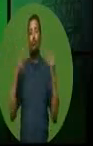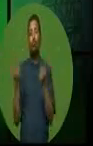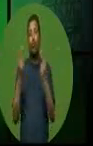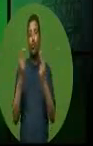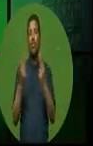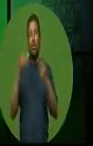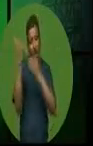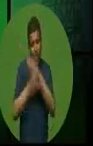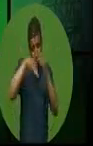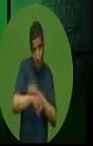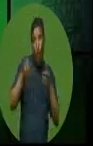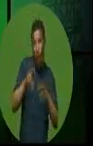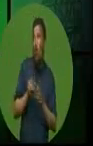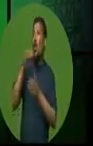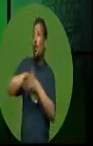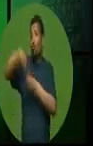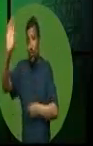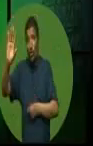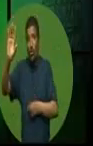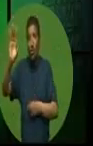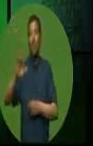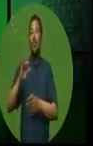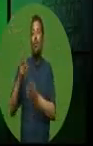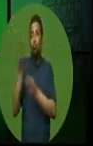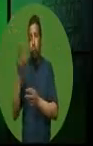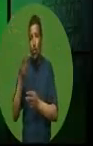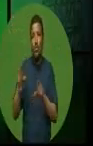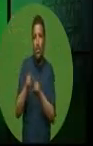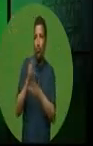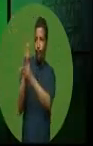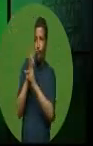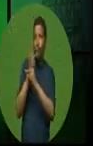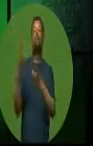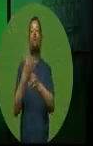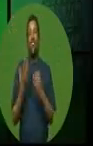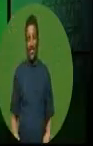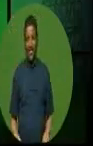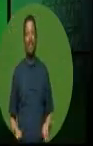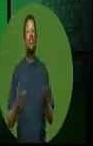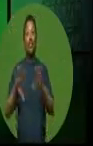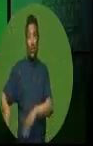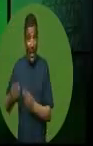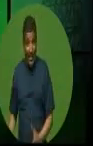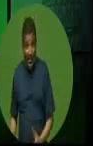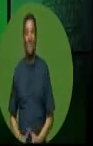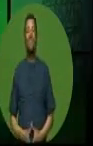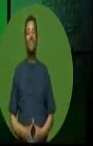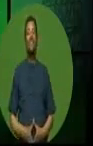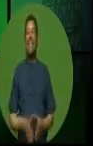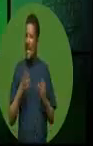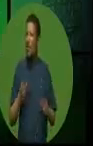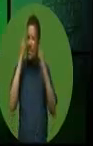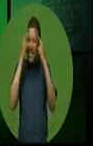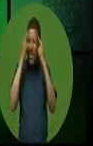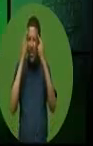either domestic or external or both kinds of loans. Students, can you think